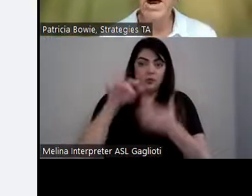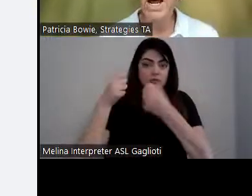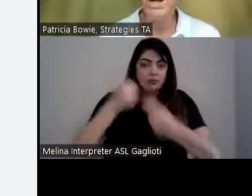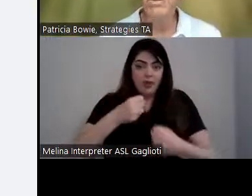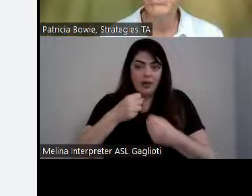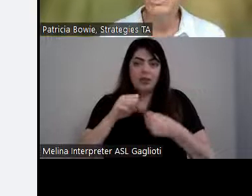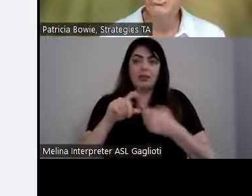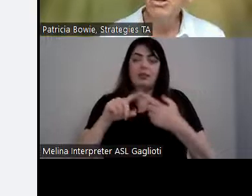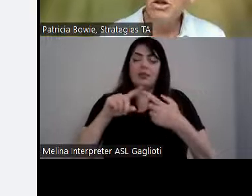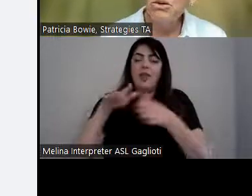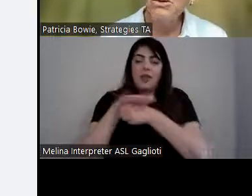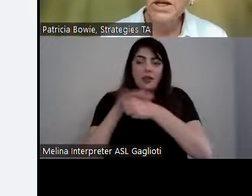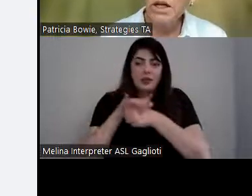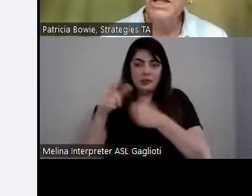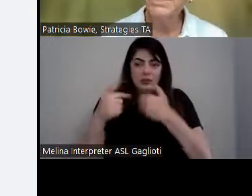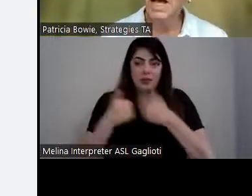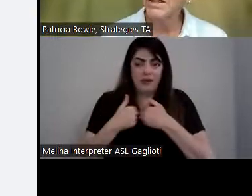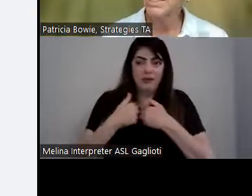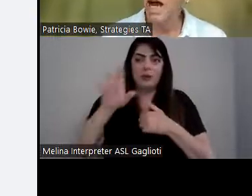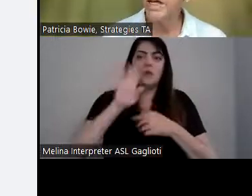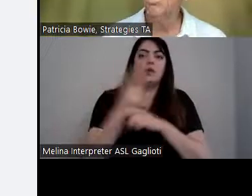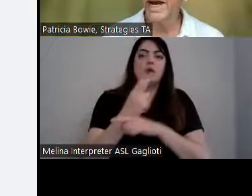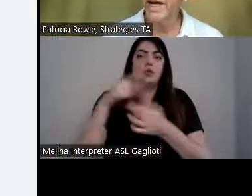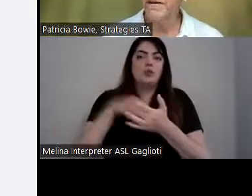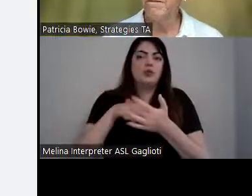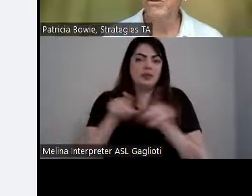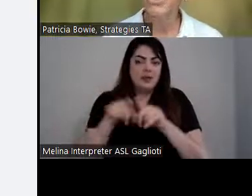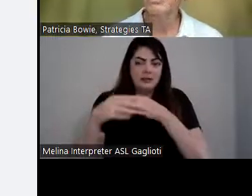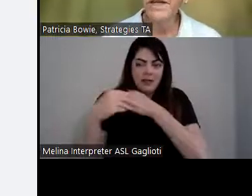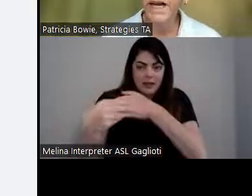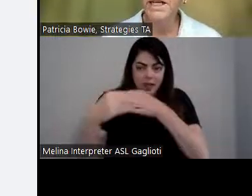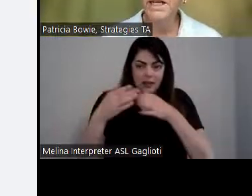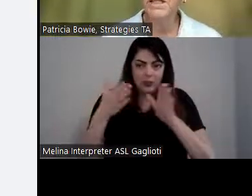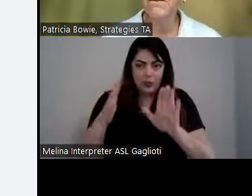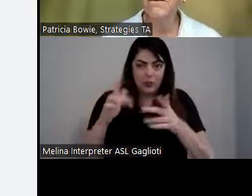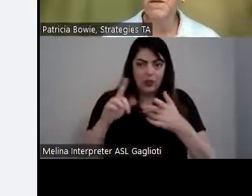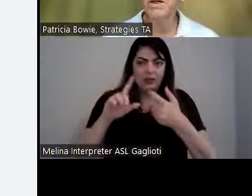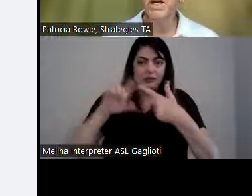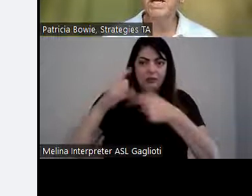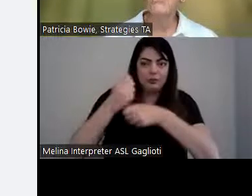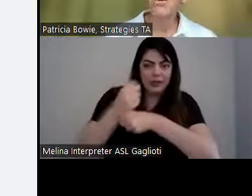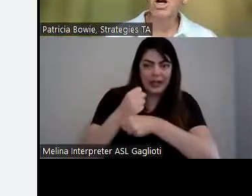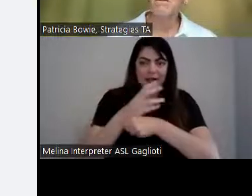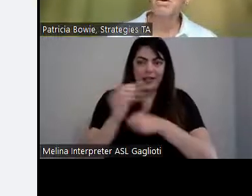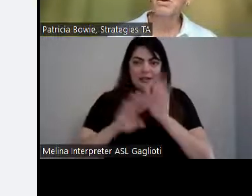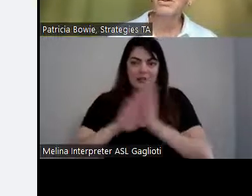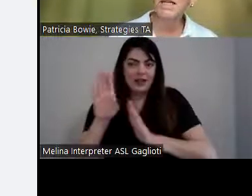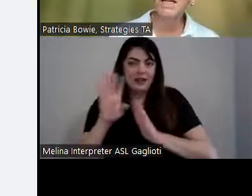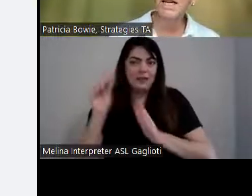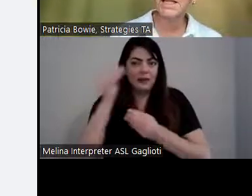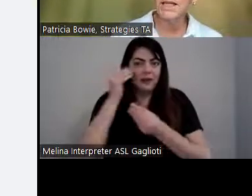that you have, you'll use this as a guided way to create and develop and inform